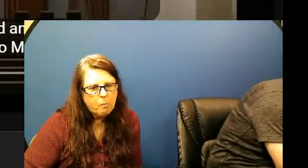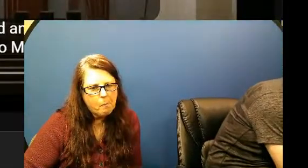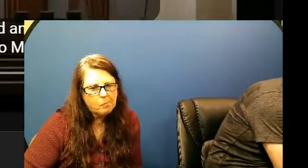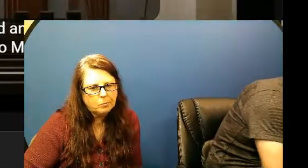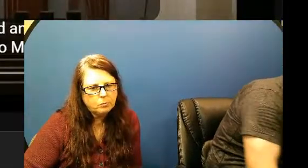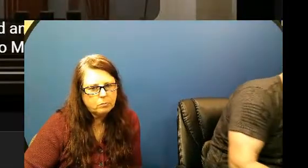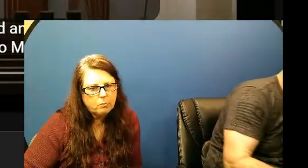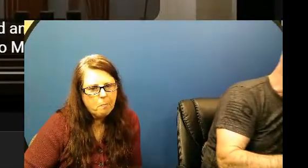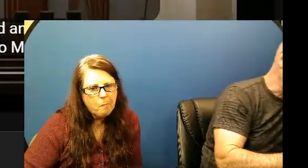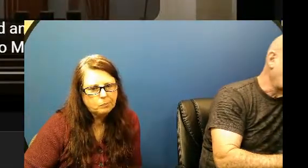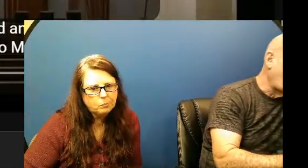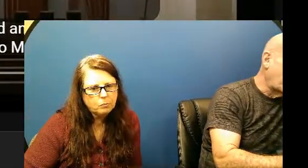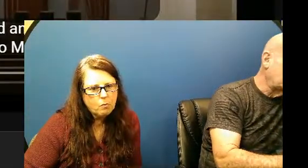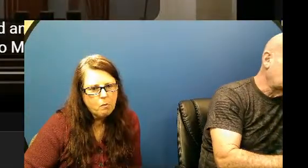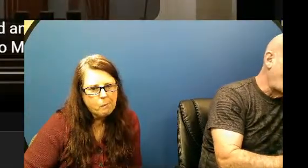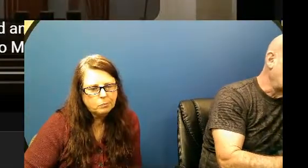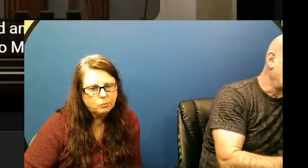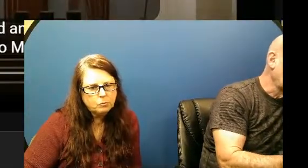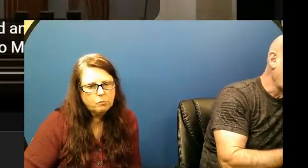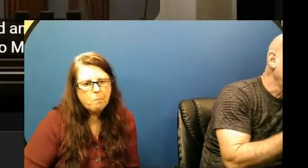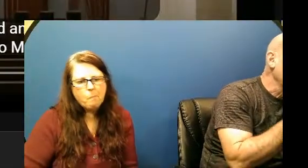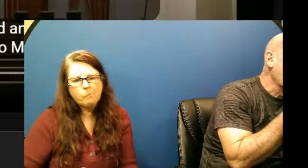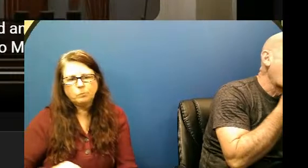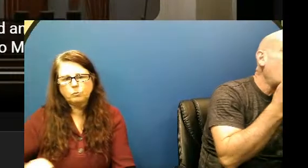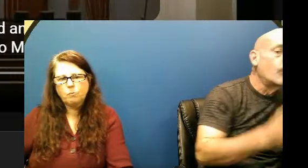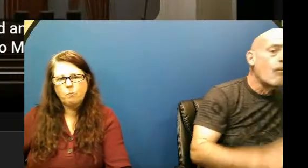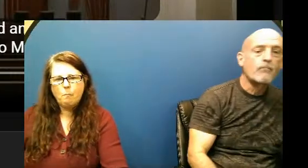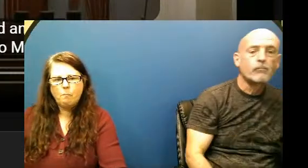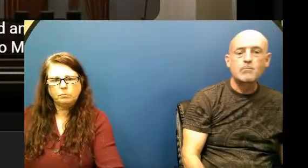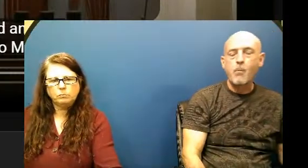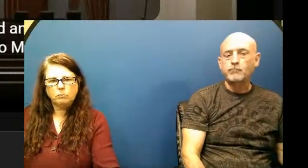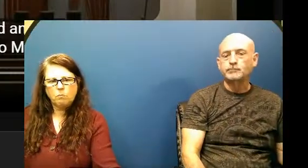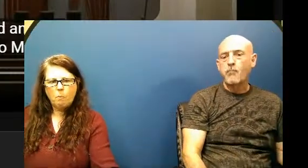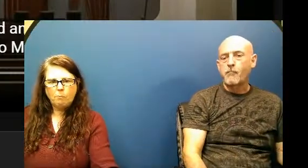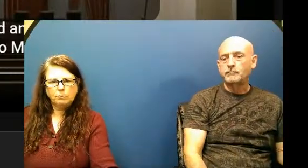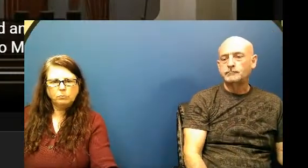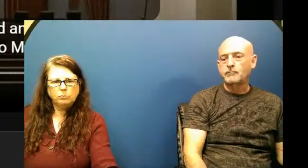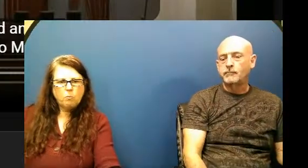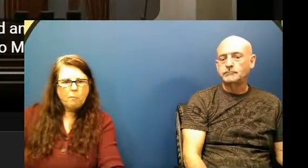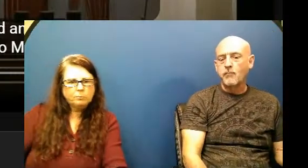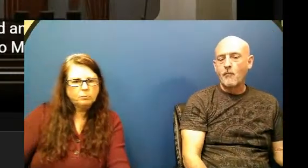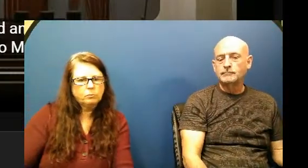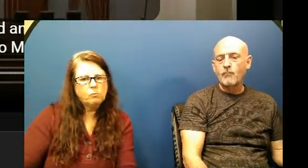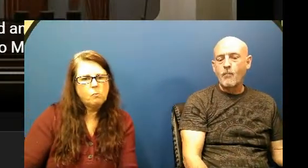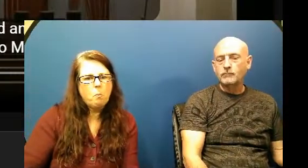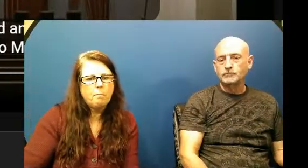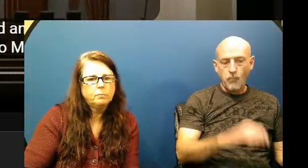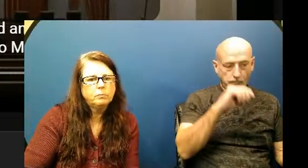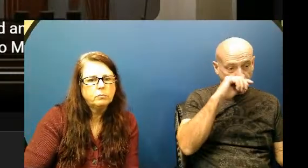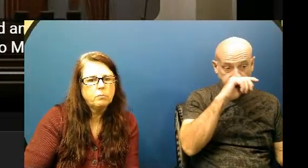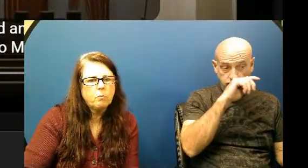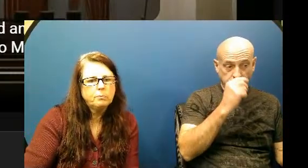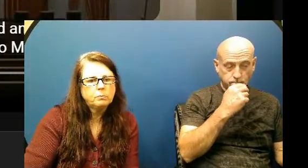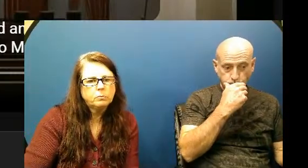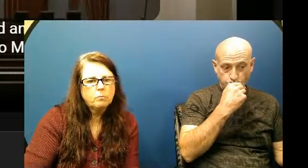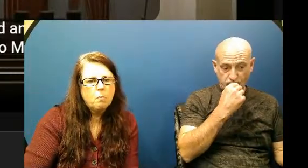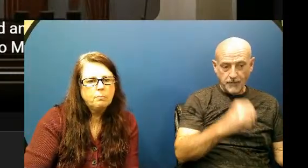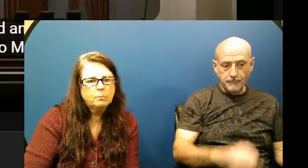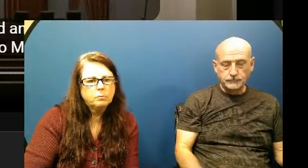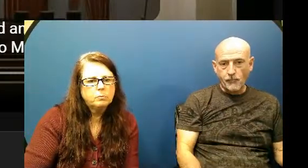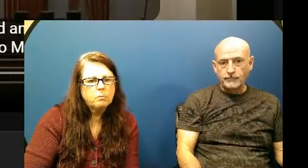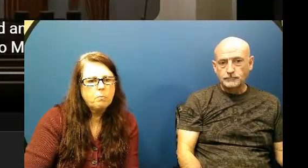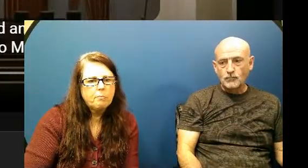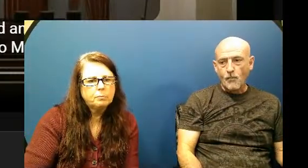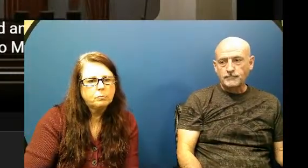imagine somebody wanted to work on post speech on Twitter, now known as X, and Congress passed a law saying, we don't like the current owner